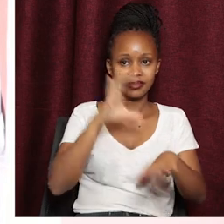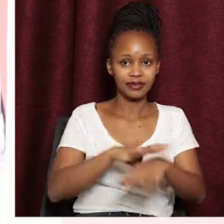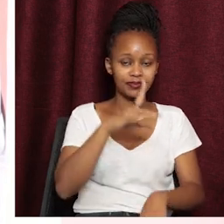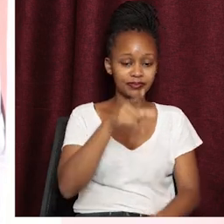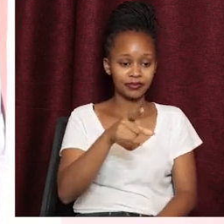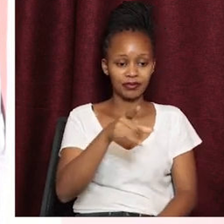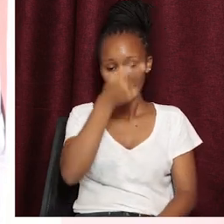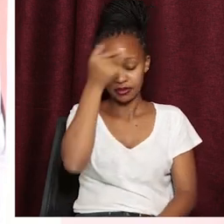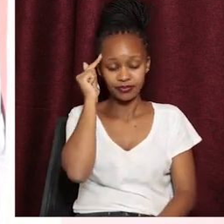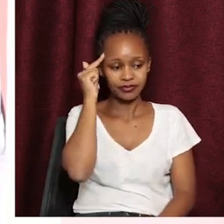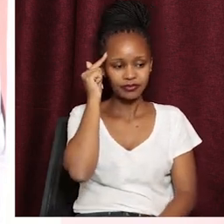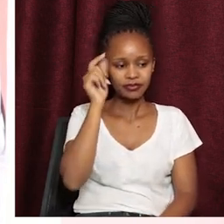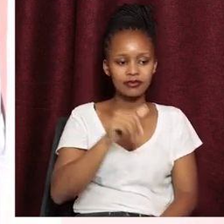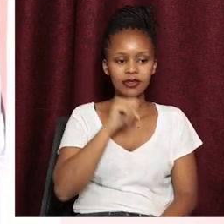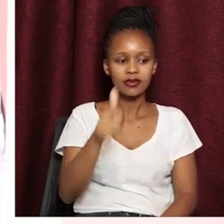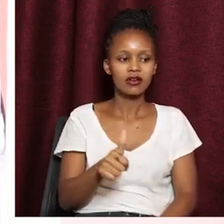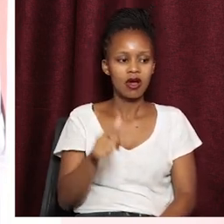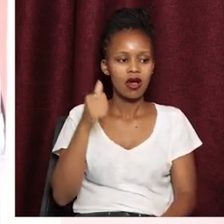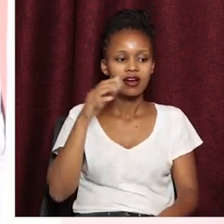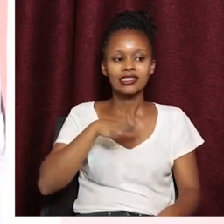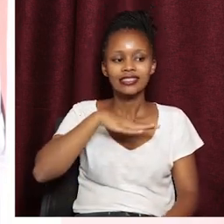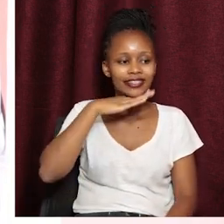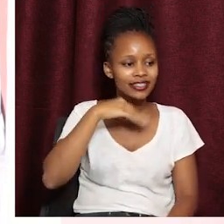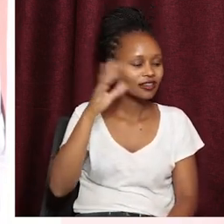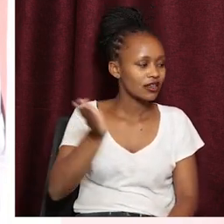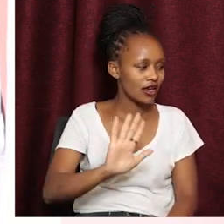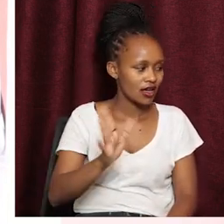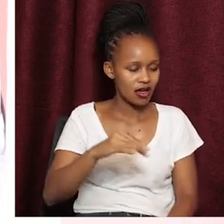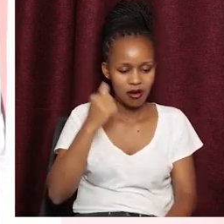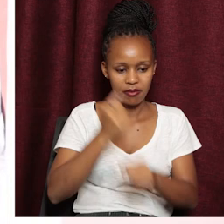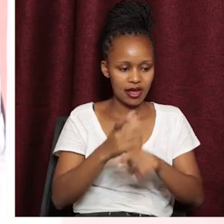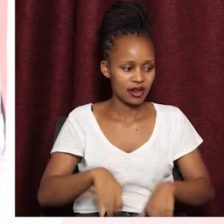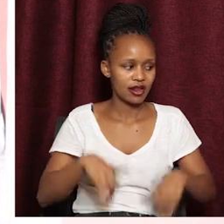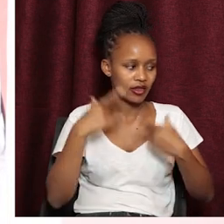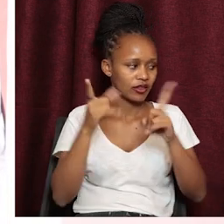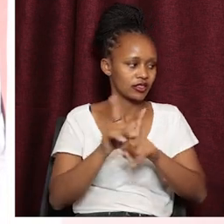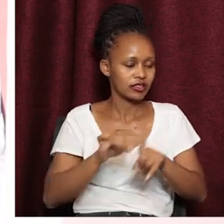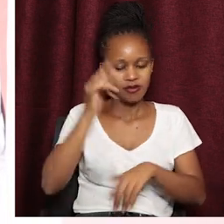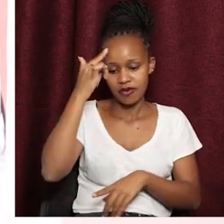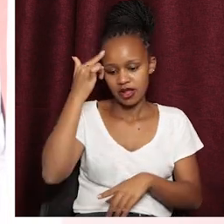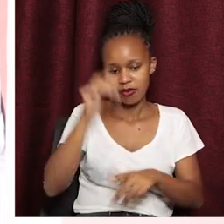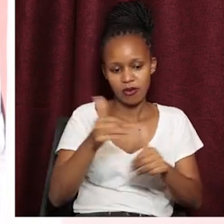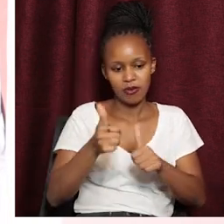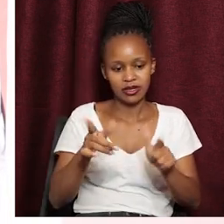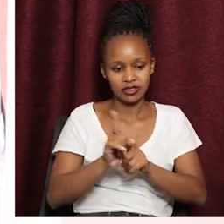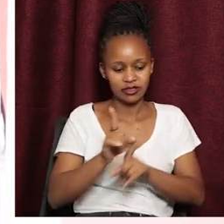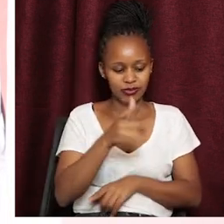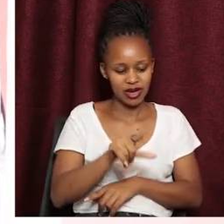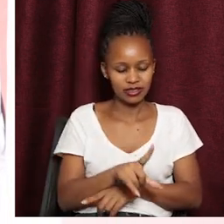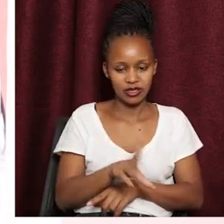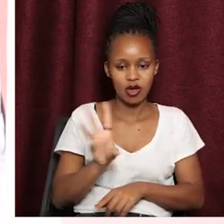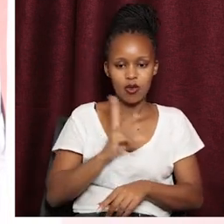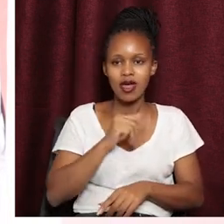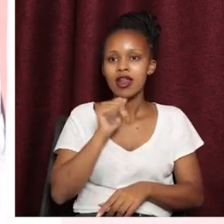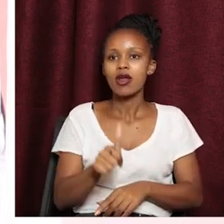Him because He was not meant for death. He was meant for life. And the same we are reminded, even as